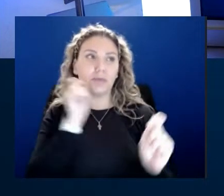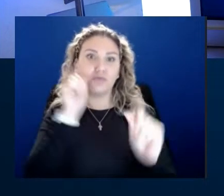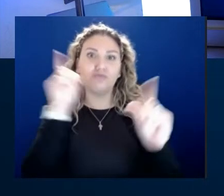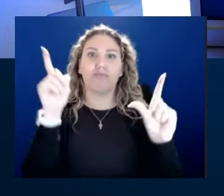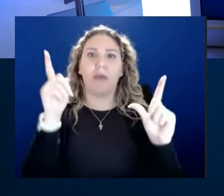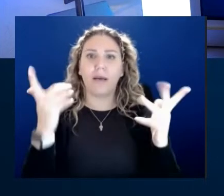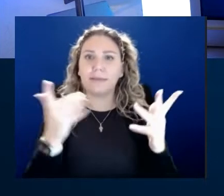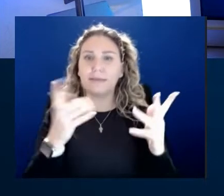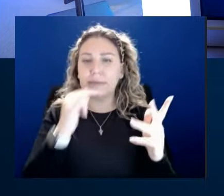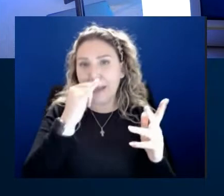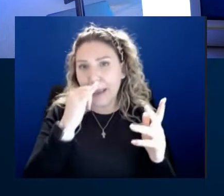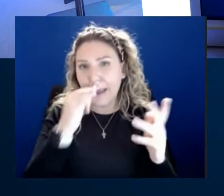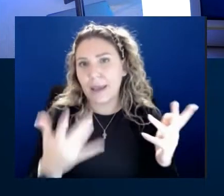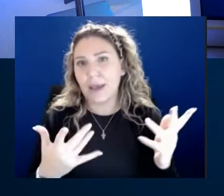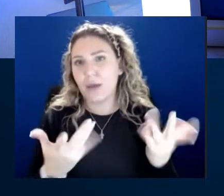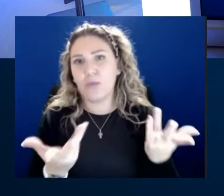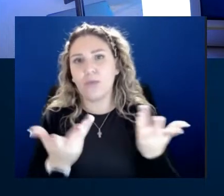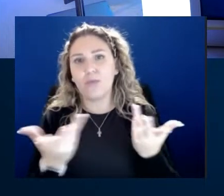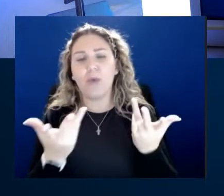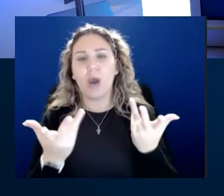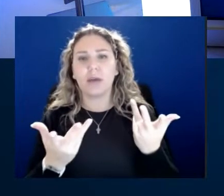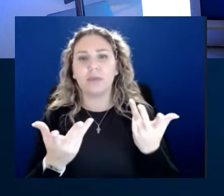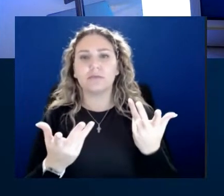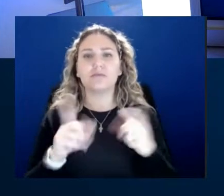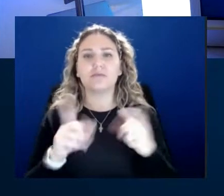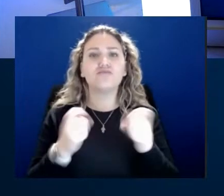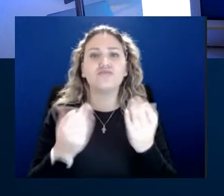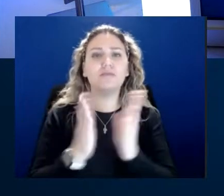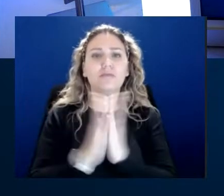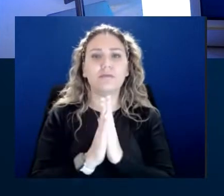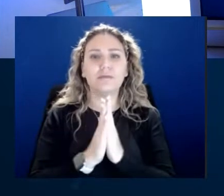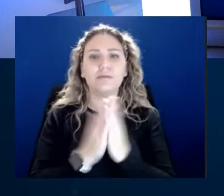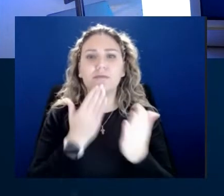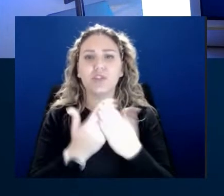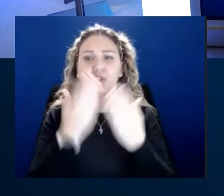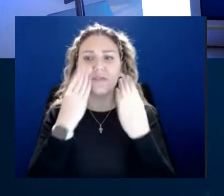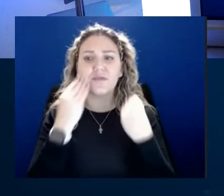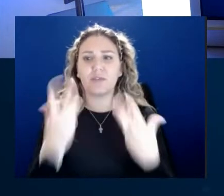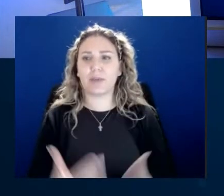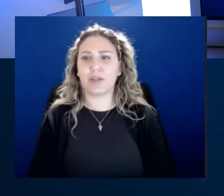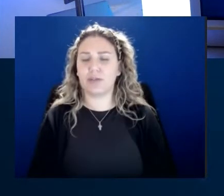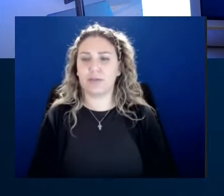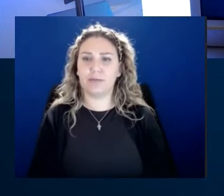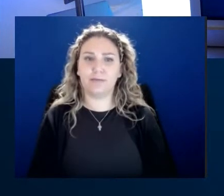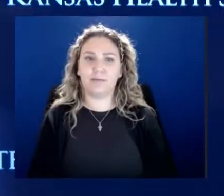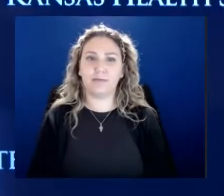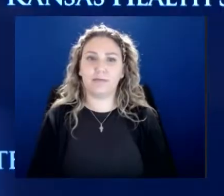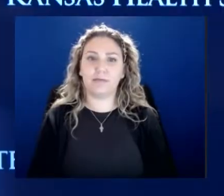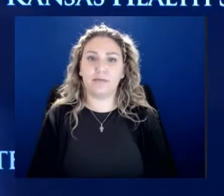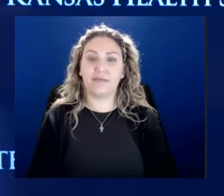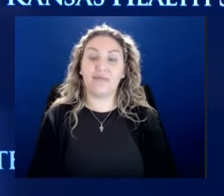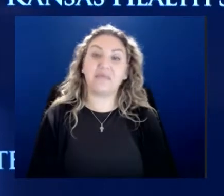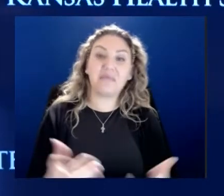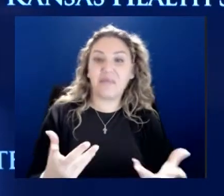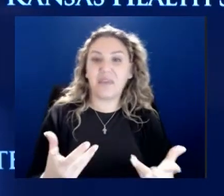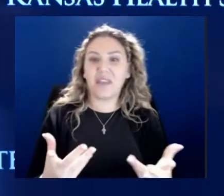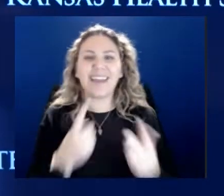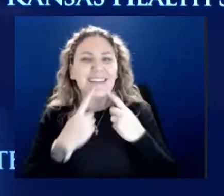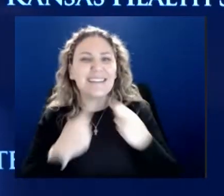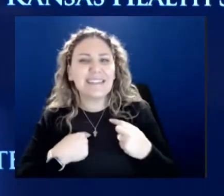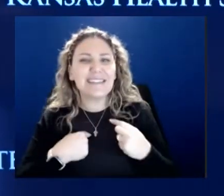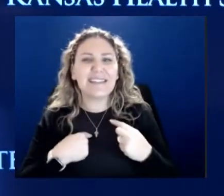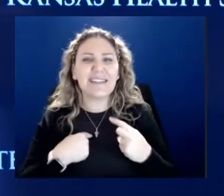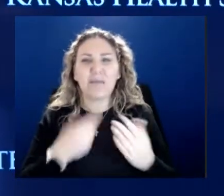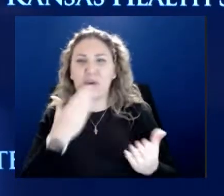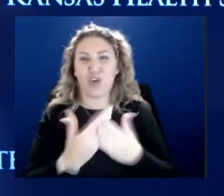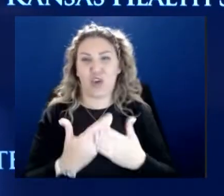kind of questions you might ask that could get some good information out of them. To be playful, you can say, well, tell me a good fine thing about your day and tell me